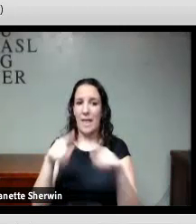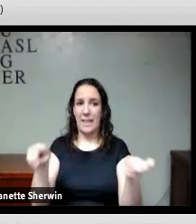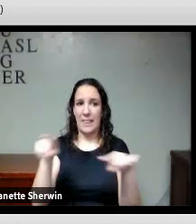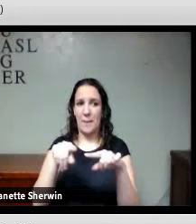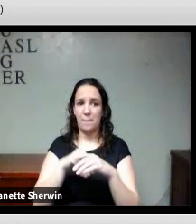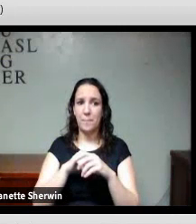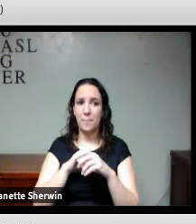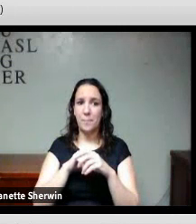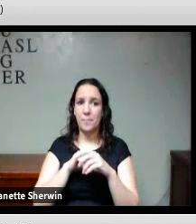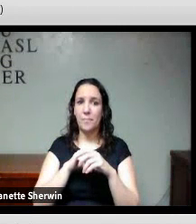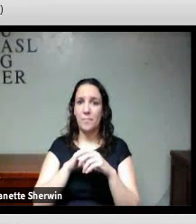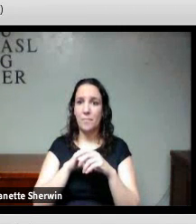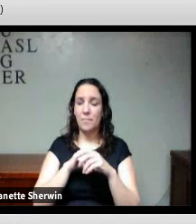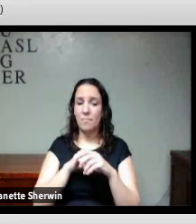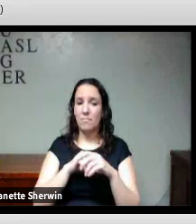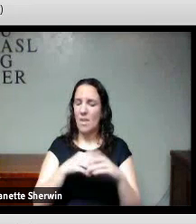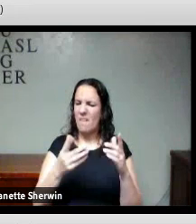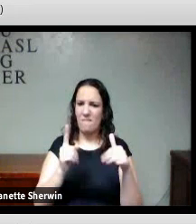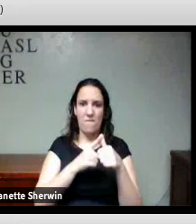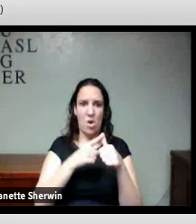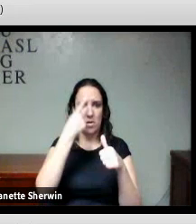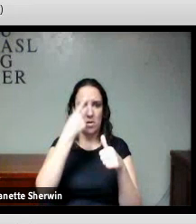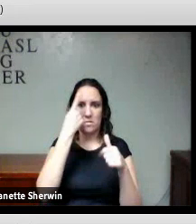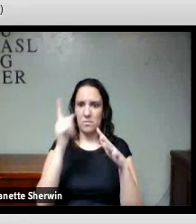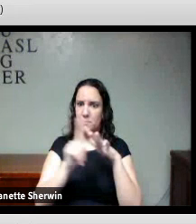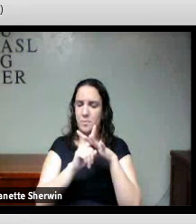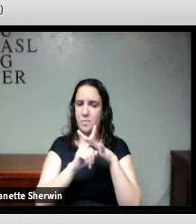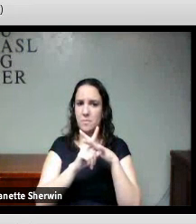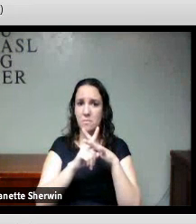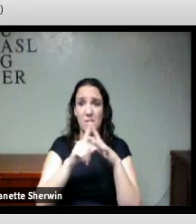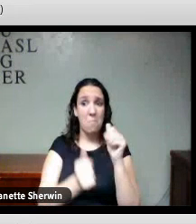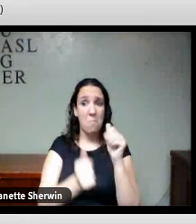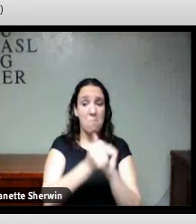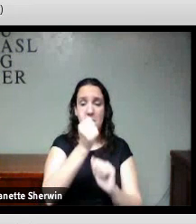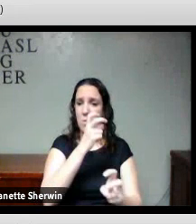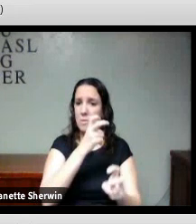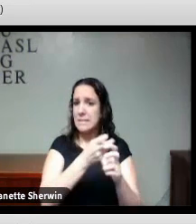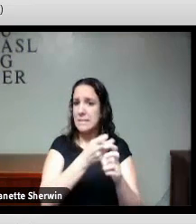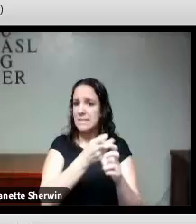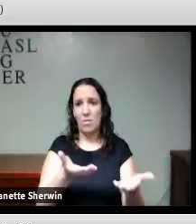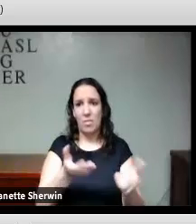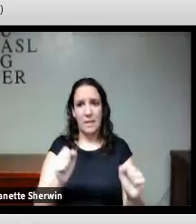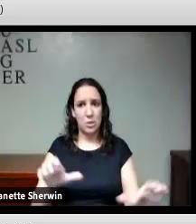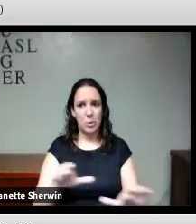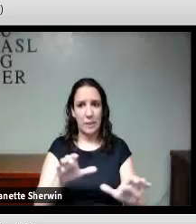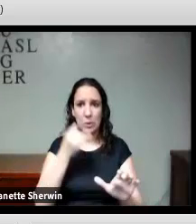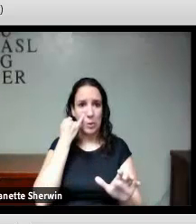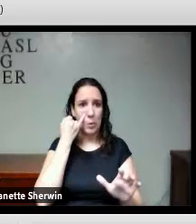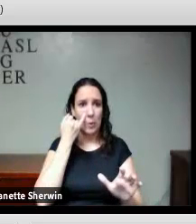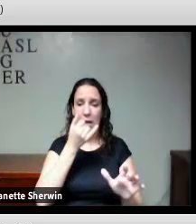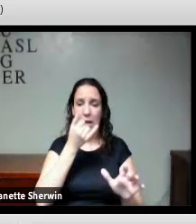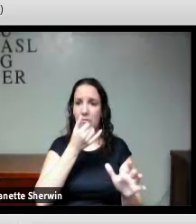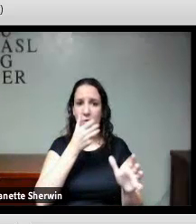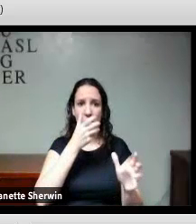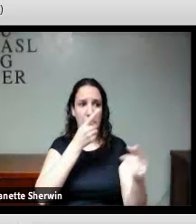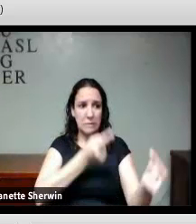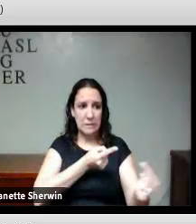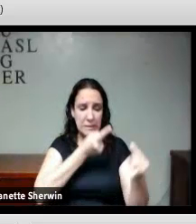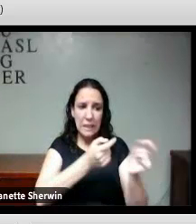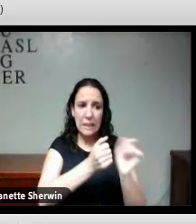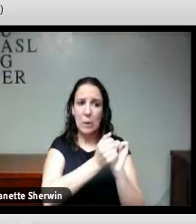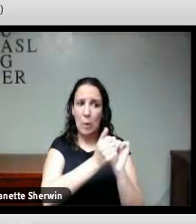And the first thing I thought I have to address that it's one of the most difficult things to do when you're dealing with an angry patron is to thank